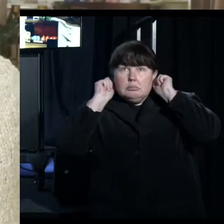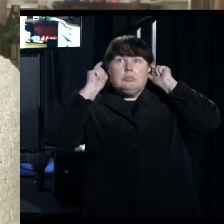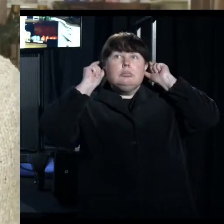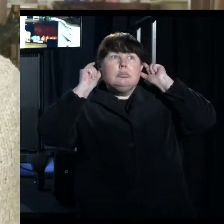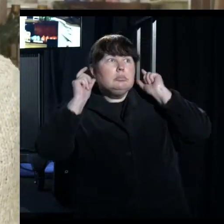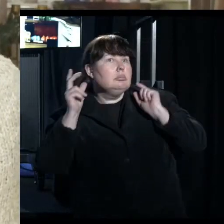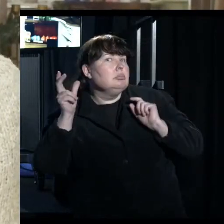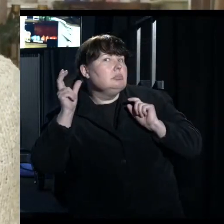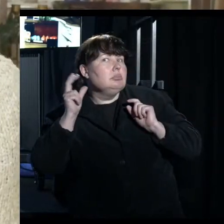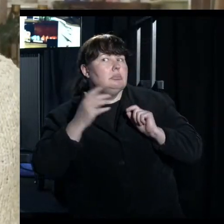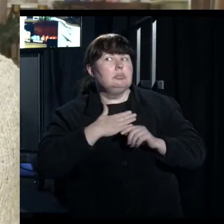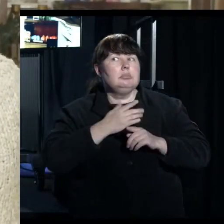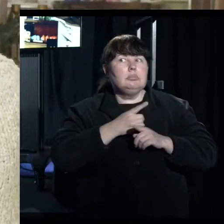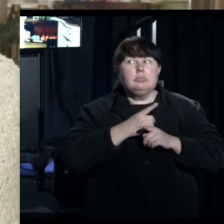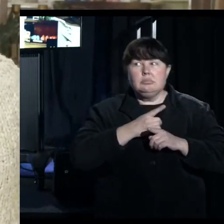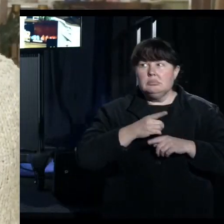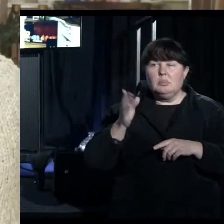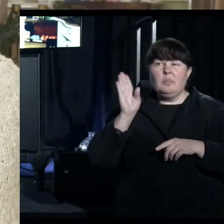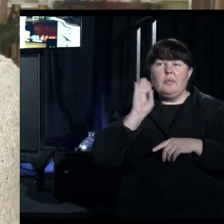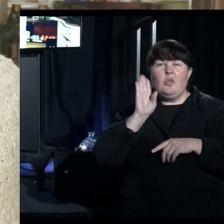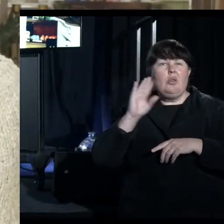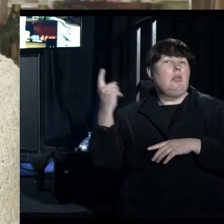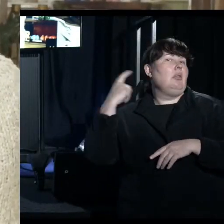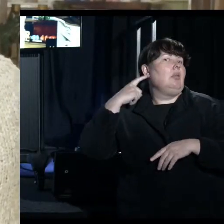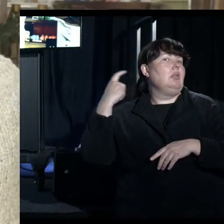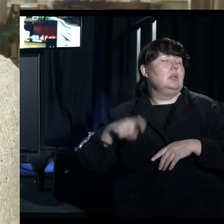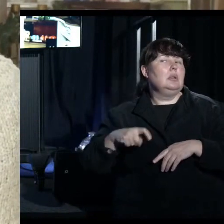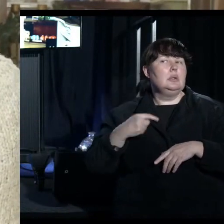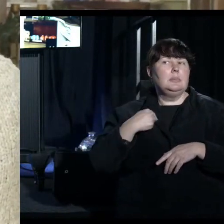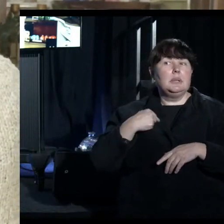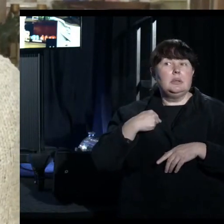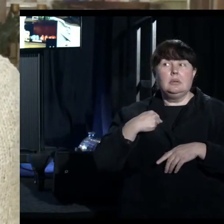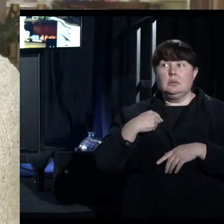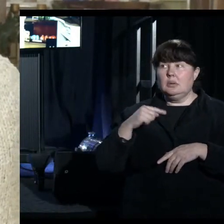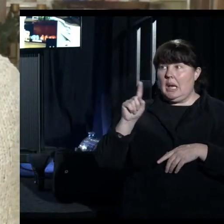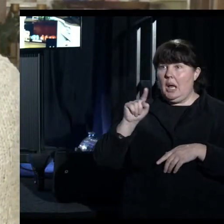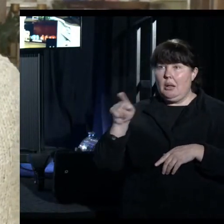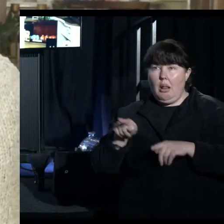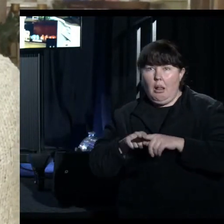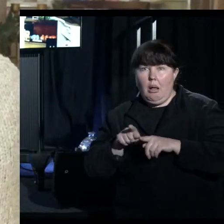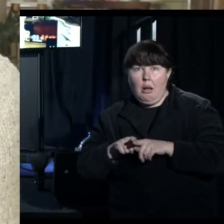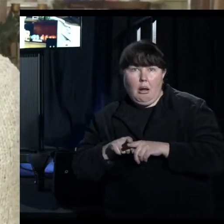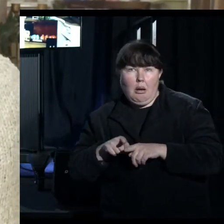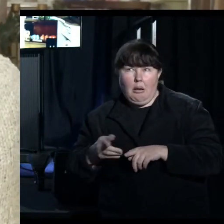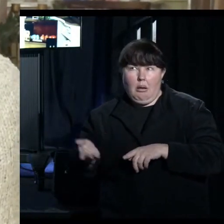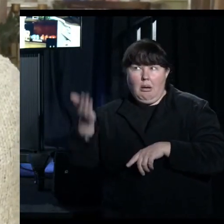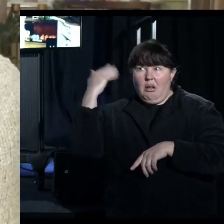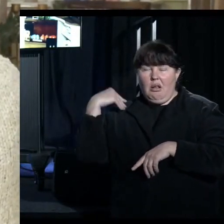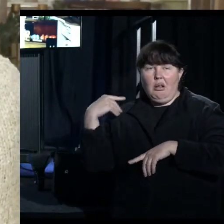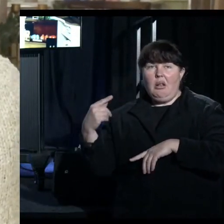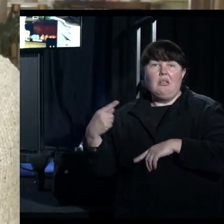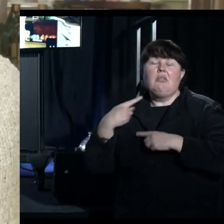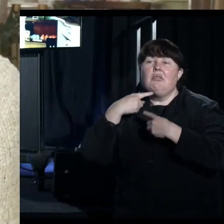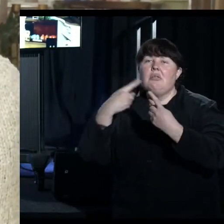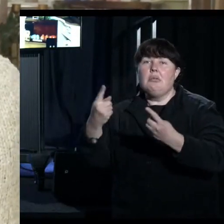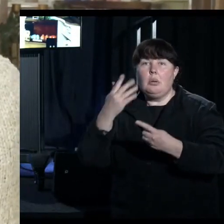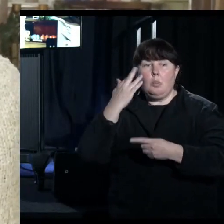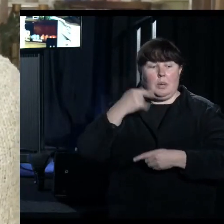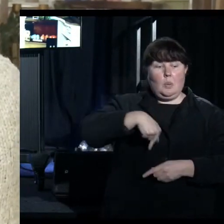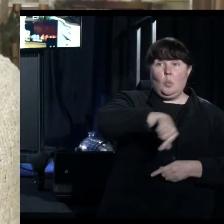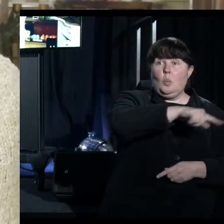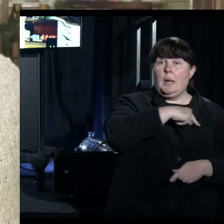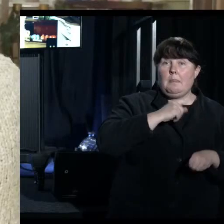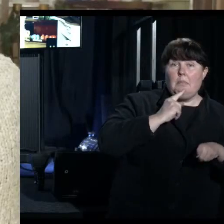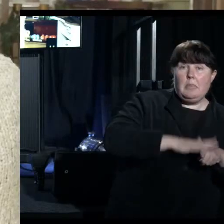bleeding. All of them, once satisfied by tasteless comments, suddenly hungry for